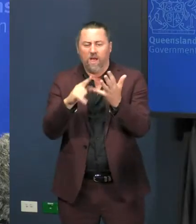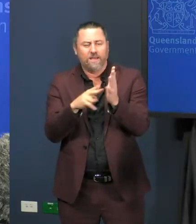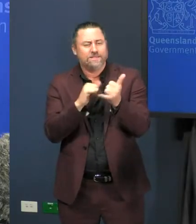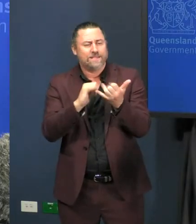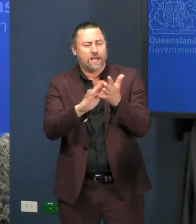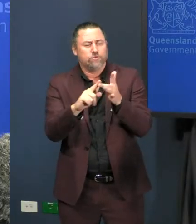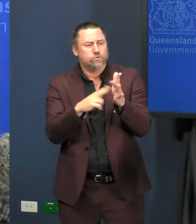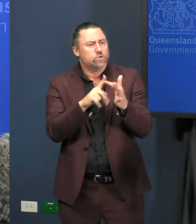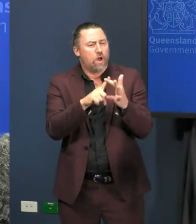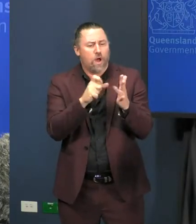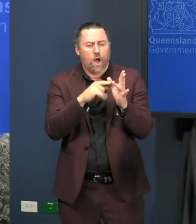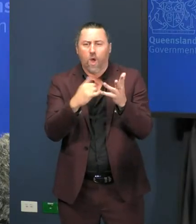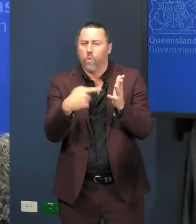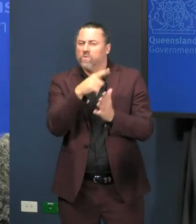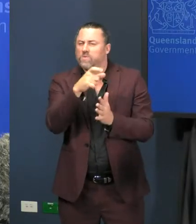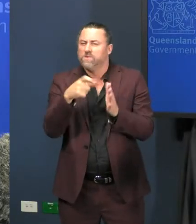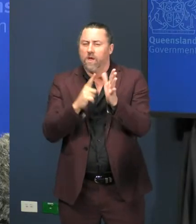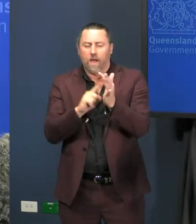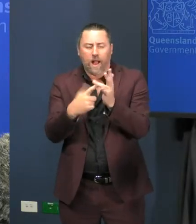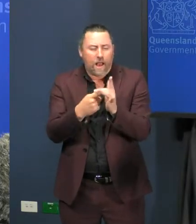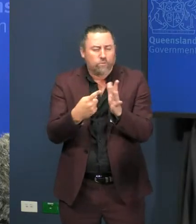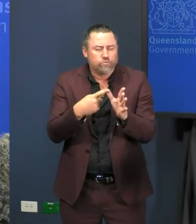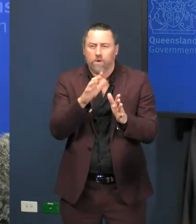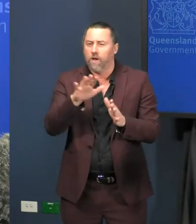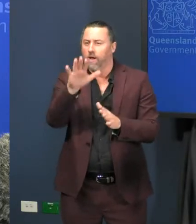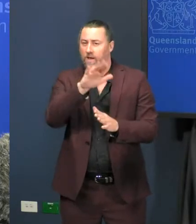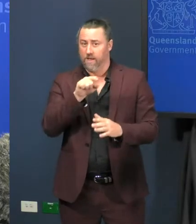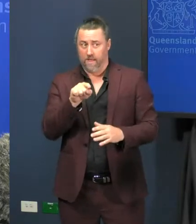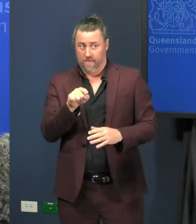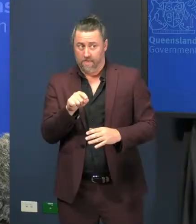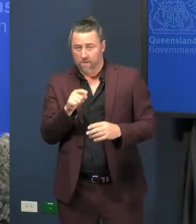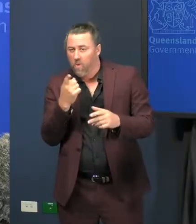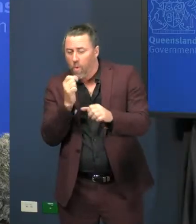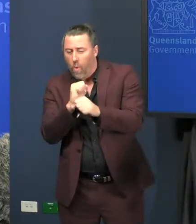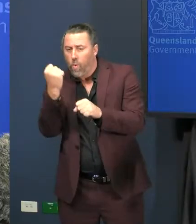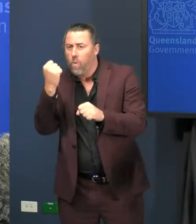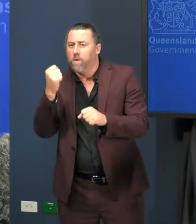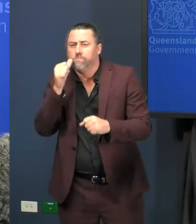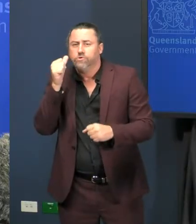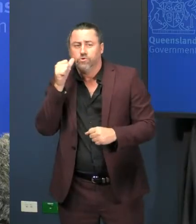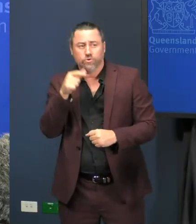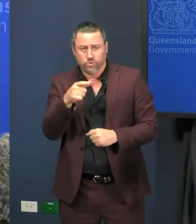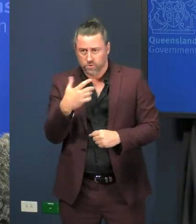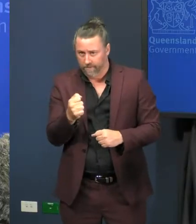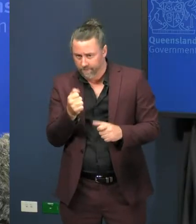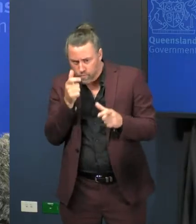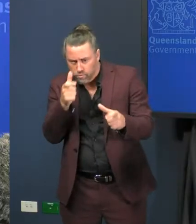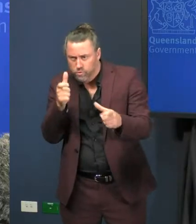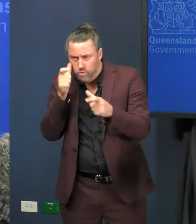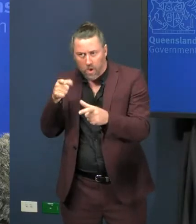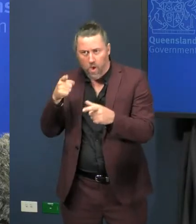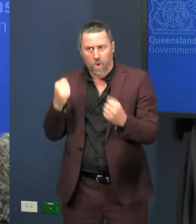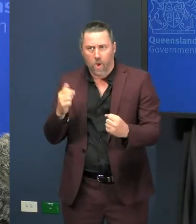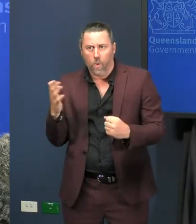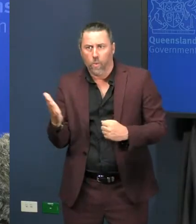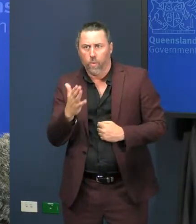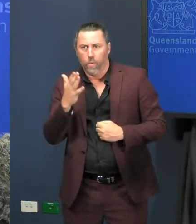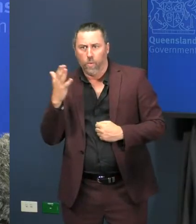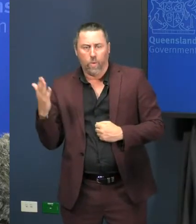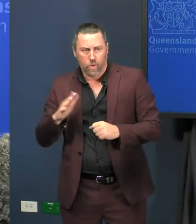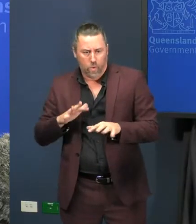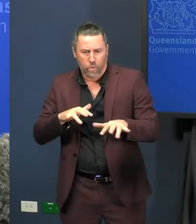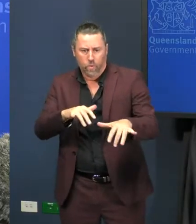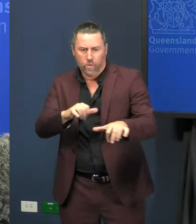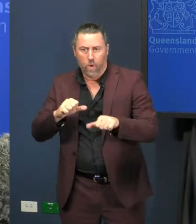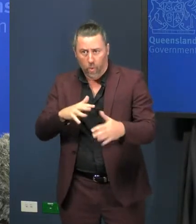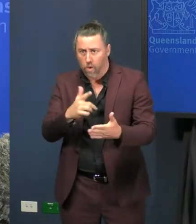Council to disseminate that with the local community and indeed with the local area. But I'm mindful that there's a real